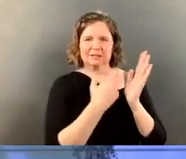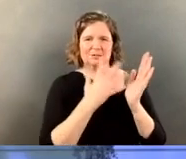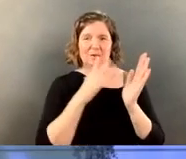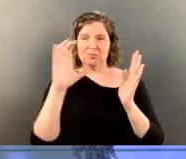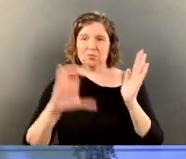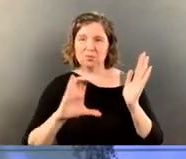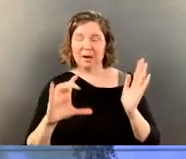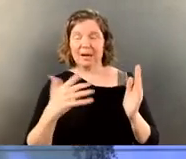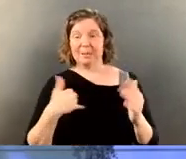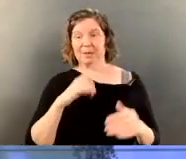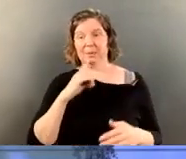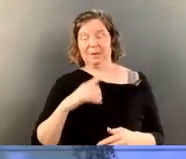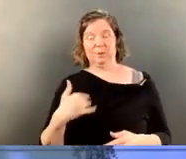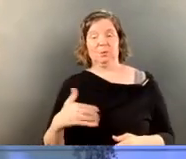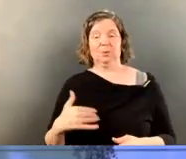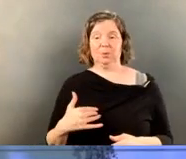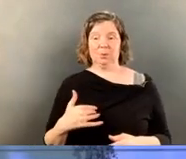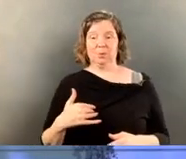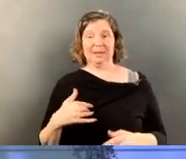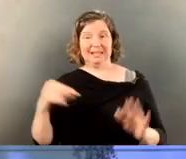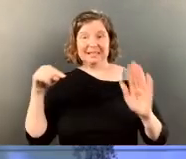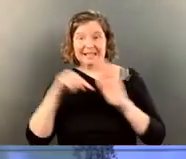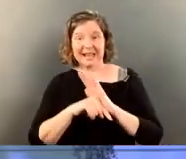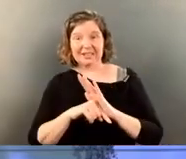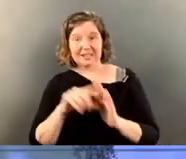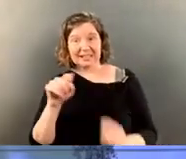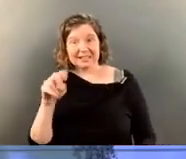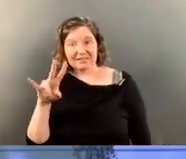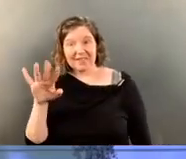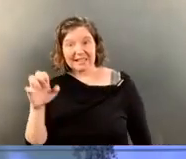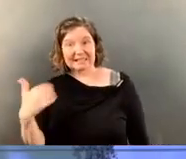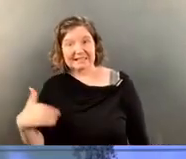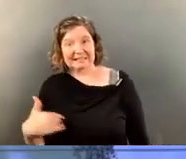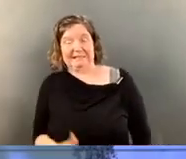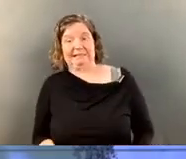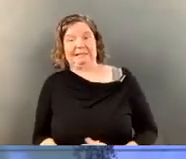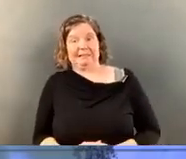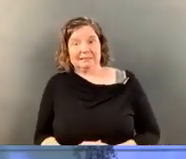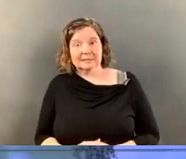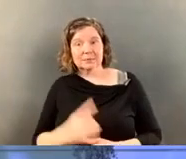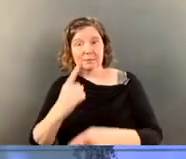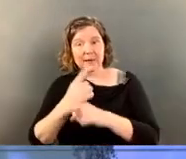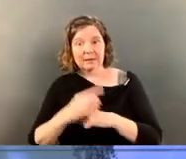let's be real, it's an execution device, right?